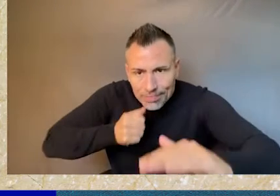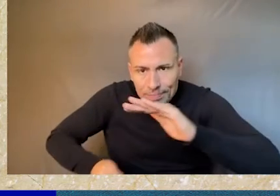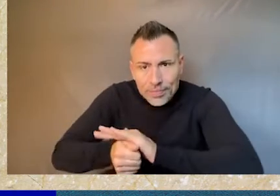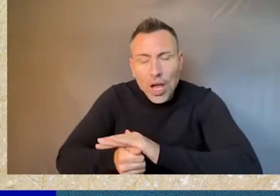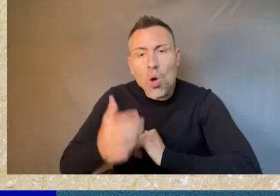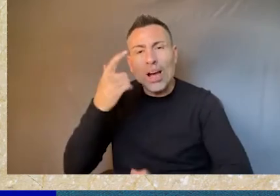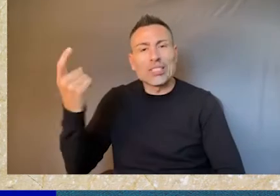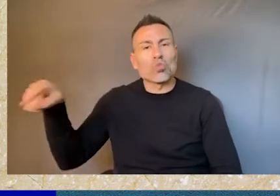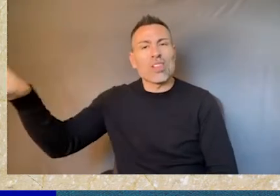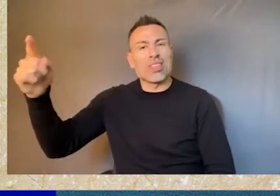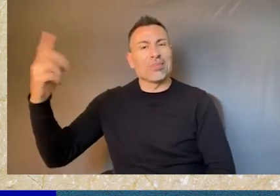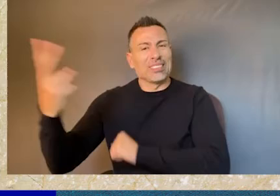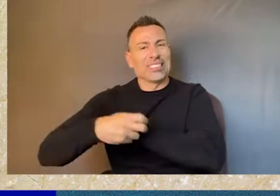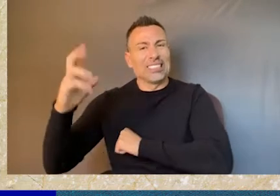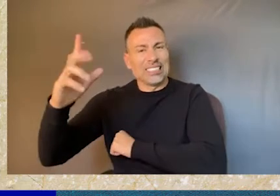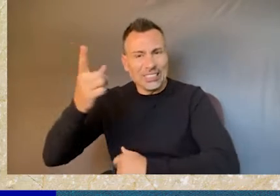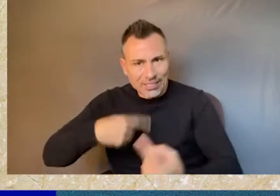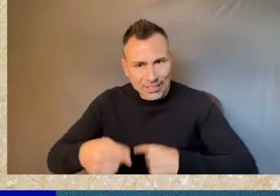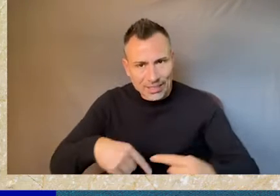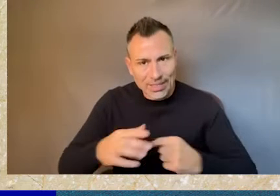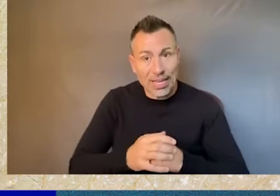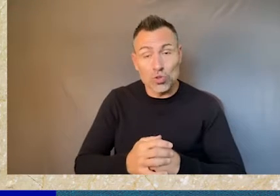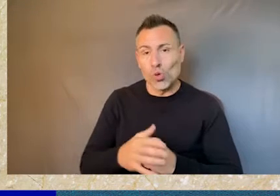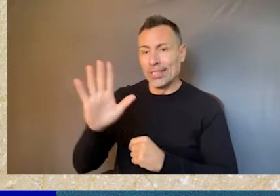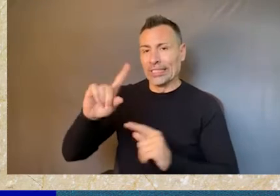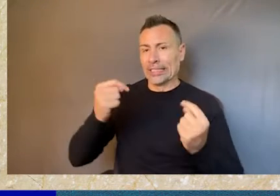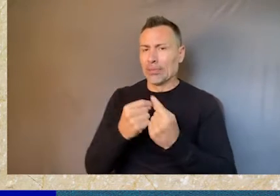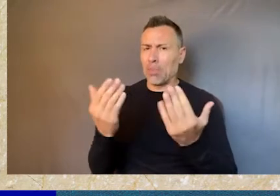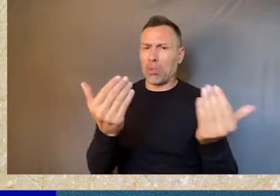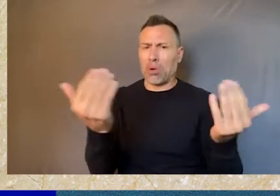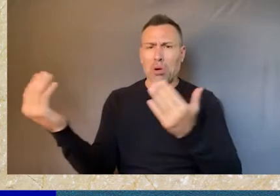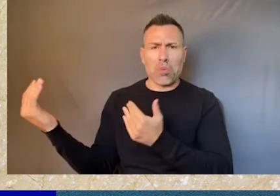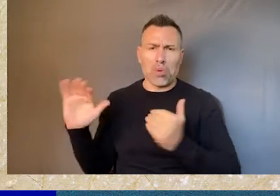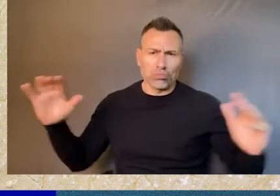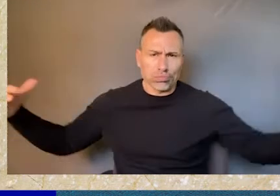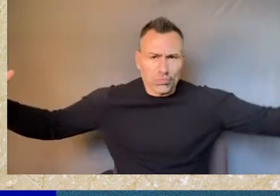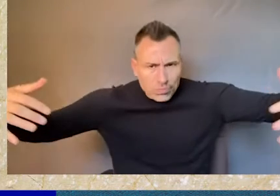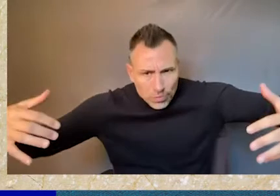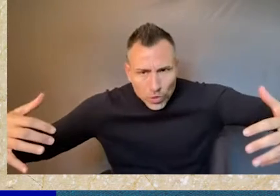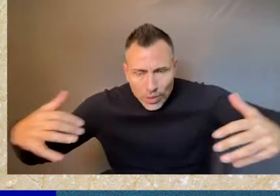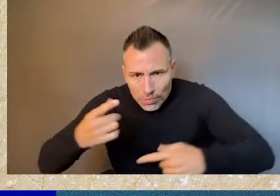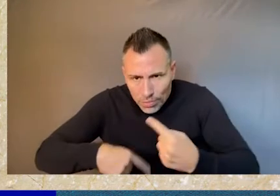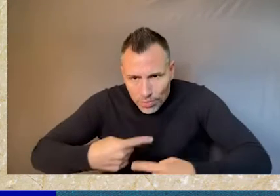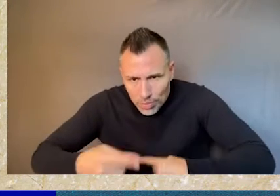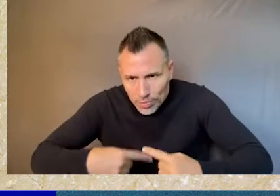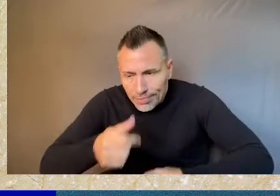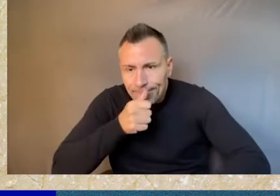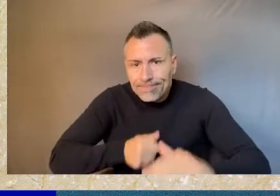his hand signals, so he gathered his teammates in a huddle to keep the signals a secret.